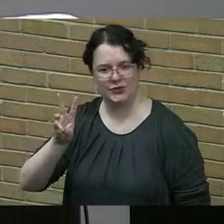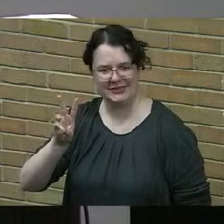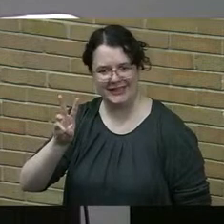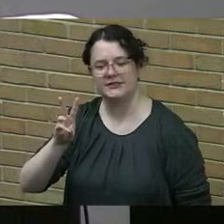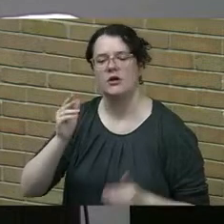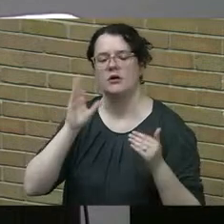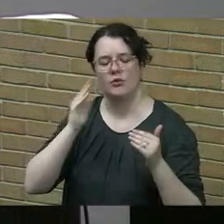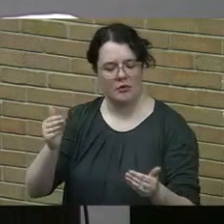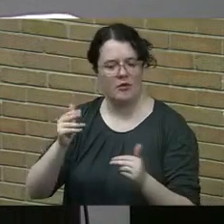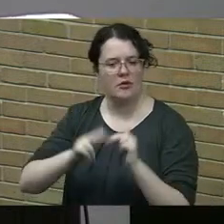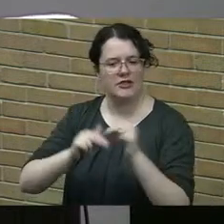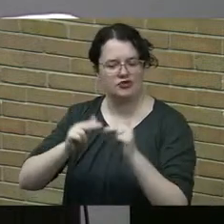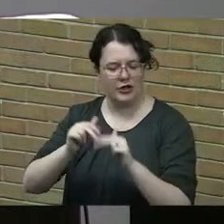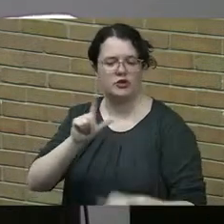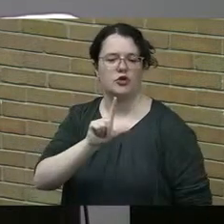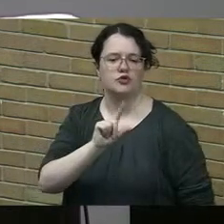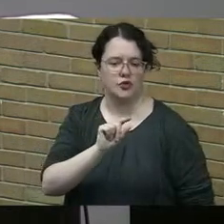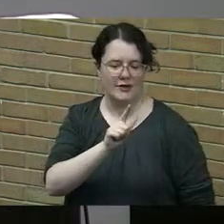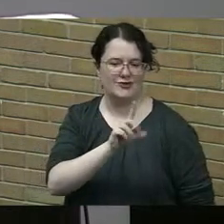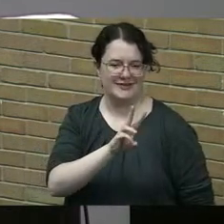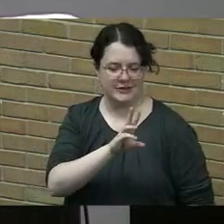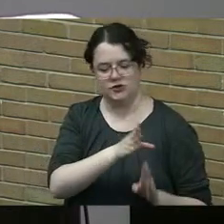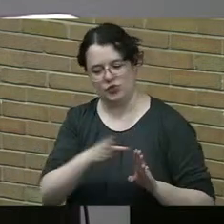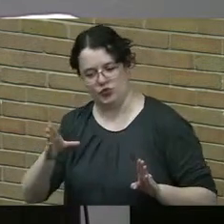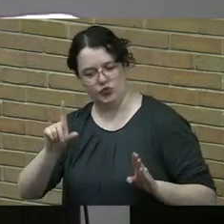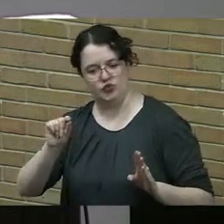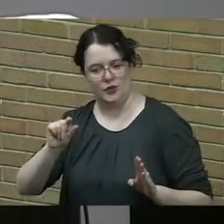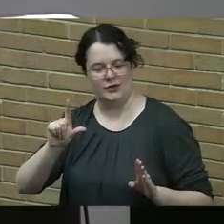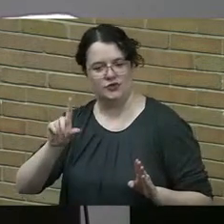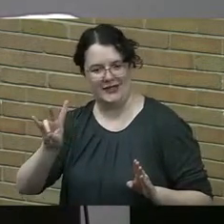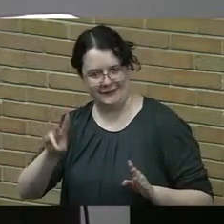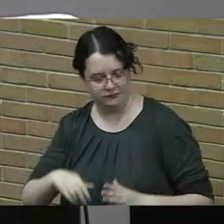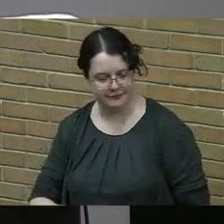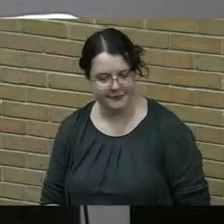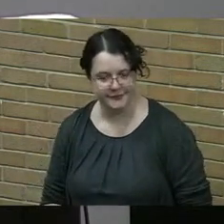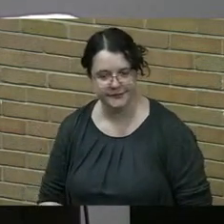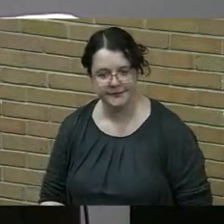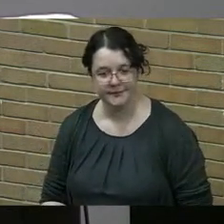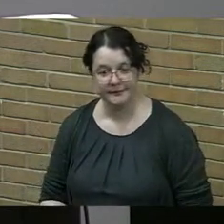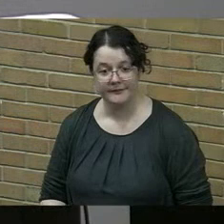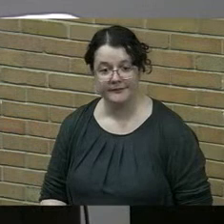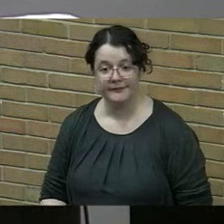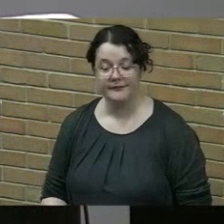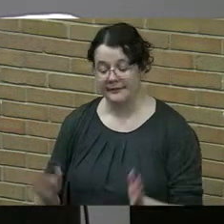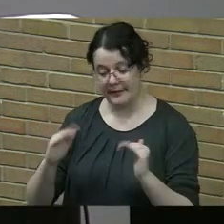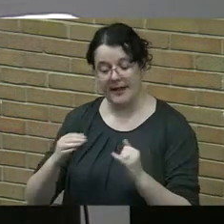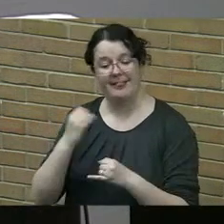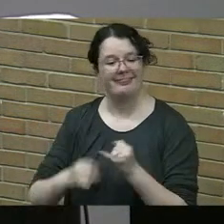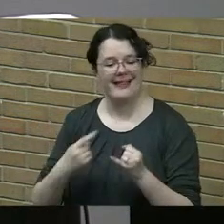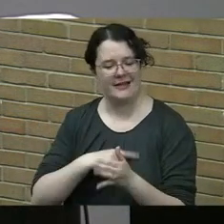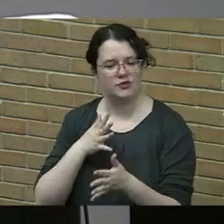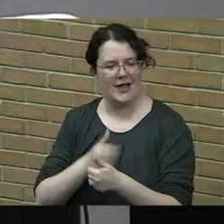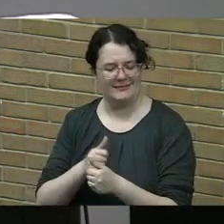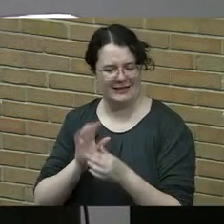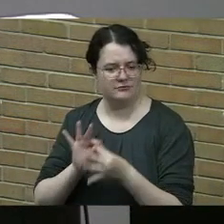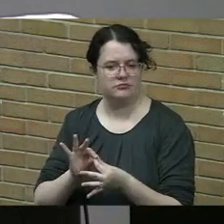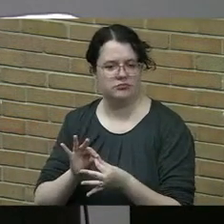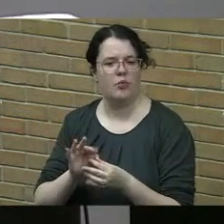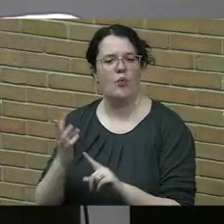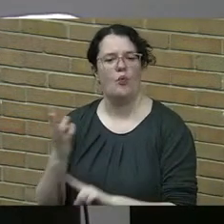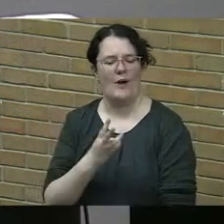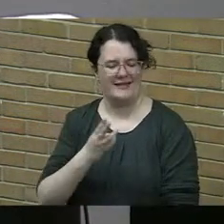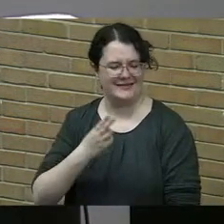in 2026 through 2027. And last, we had an update on the West Henrietta Road corridor